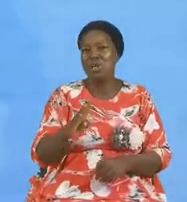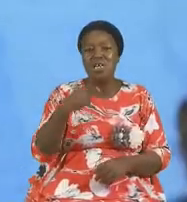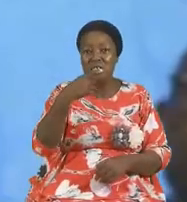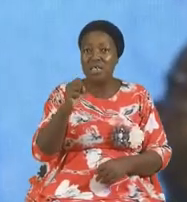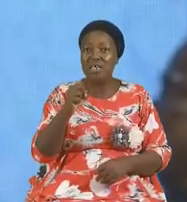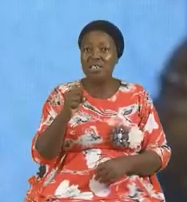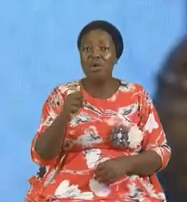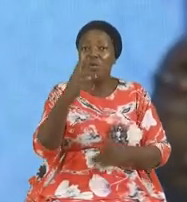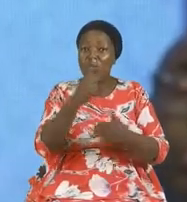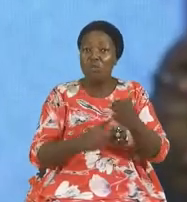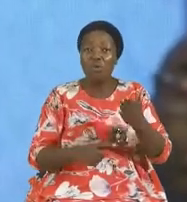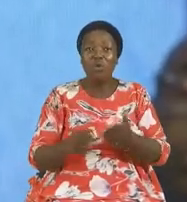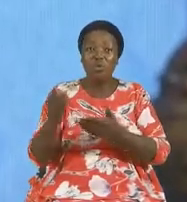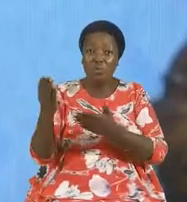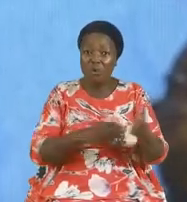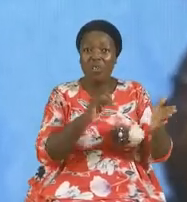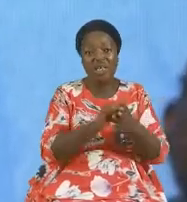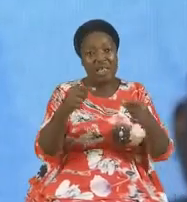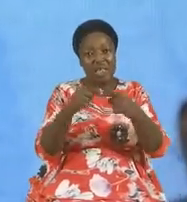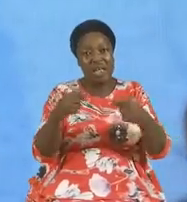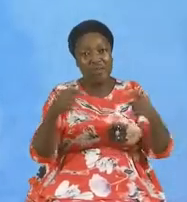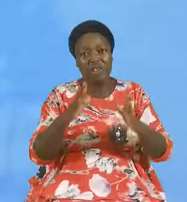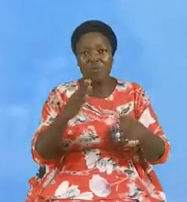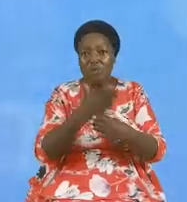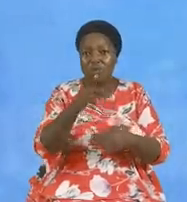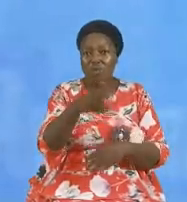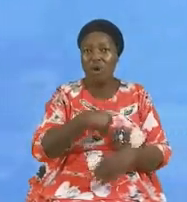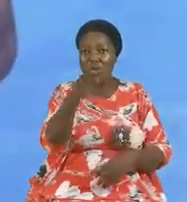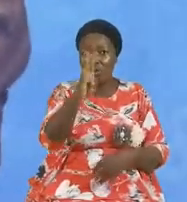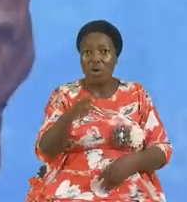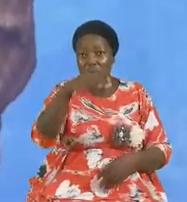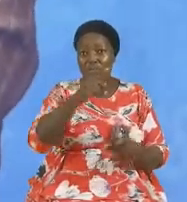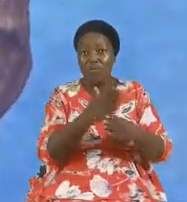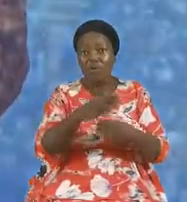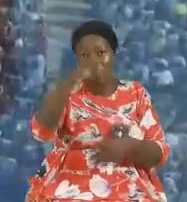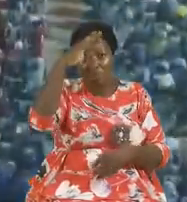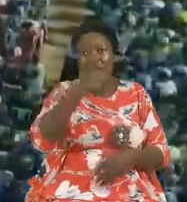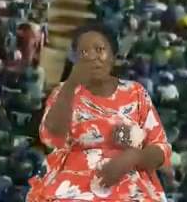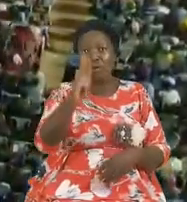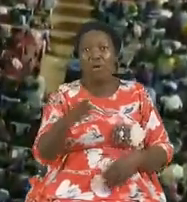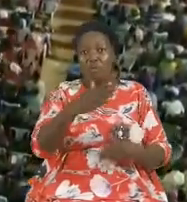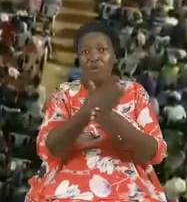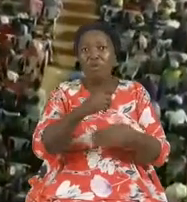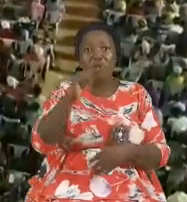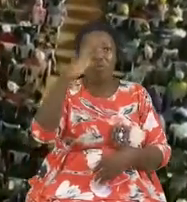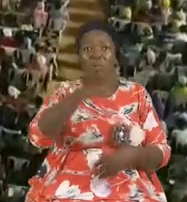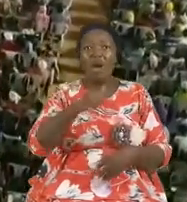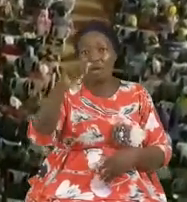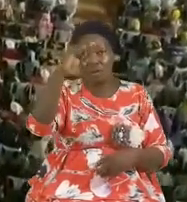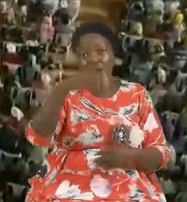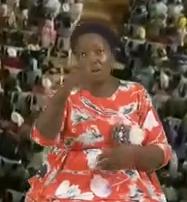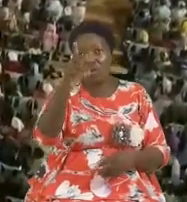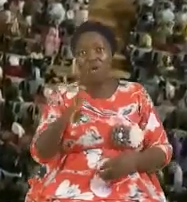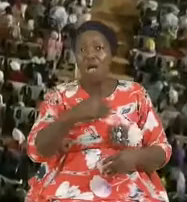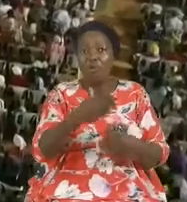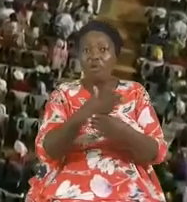a merciful God, a loving God. It says, what brought the enmity between you and God, between